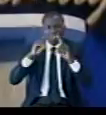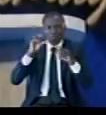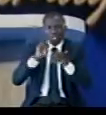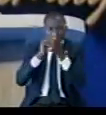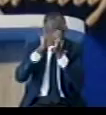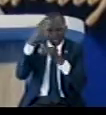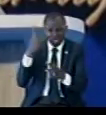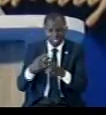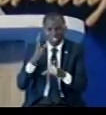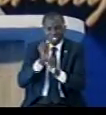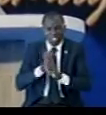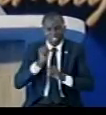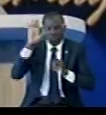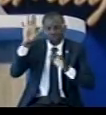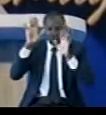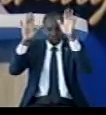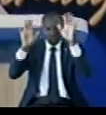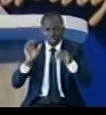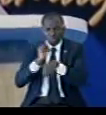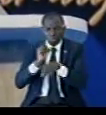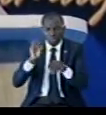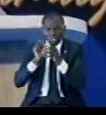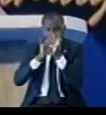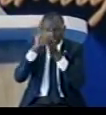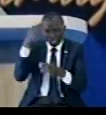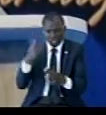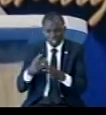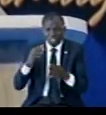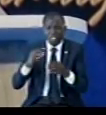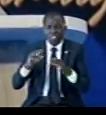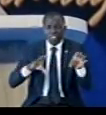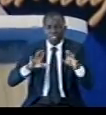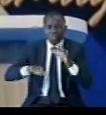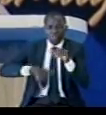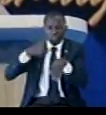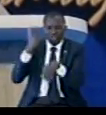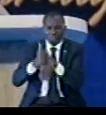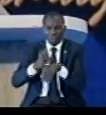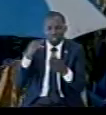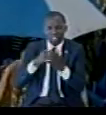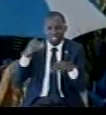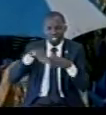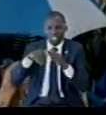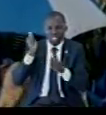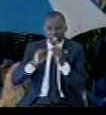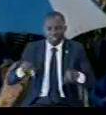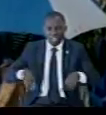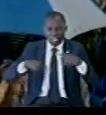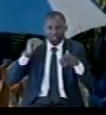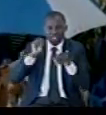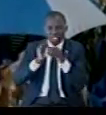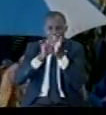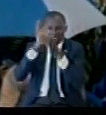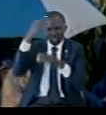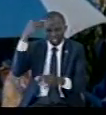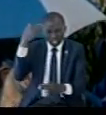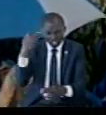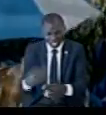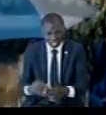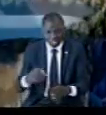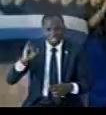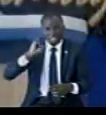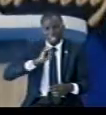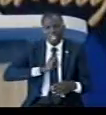miracle. Confirm it, Lord, in every life. In Jesus' name